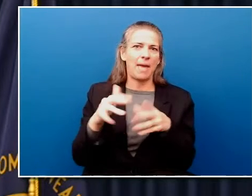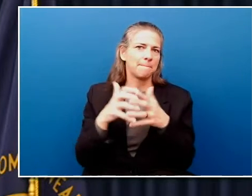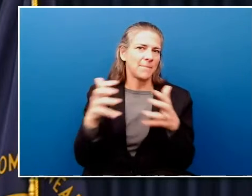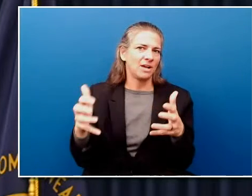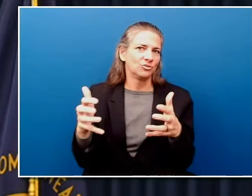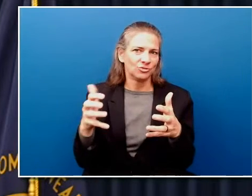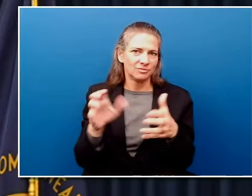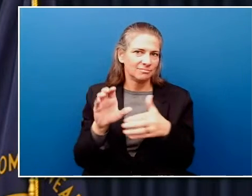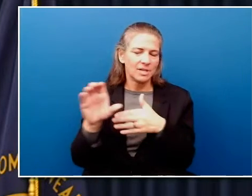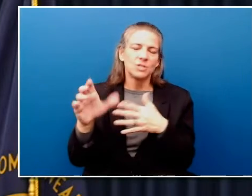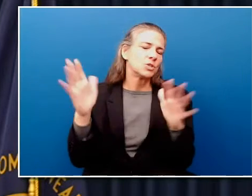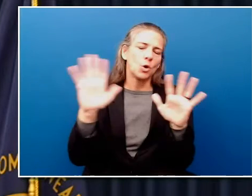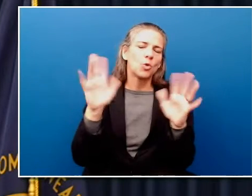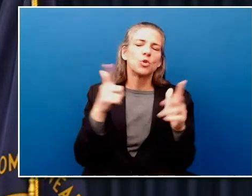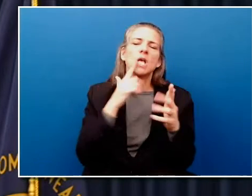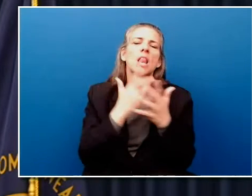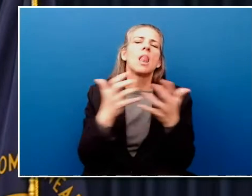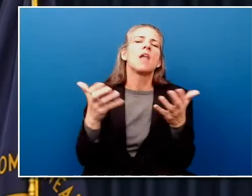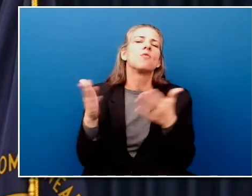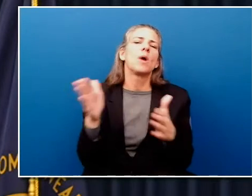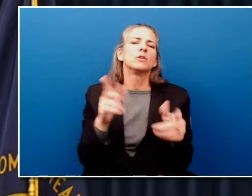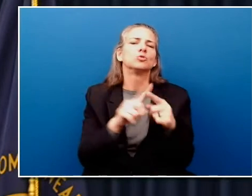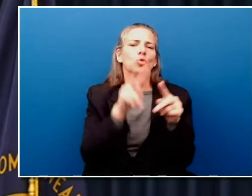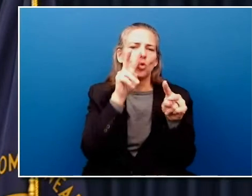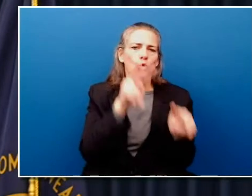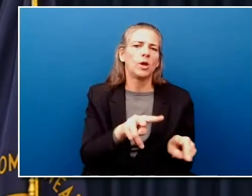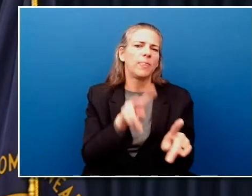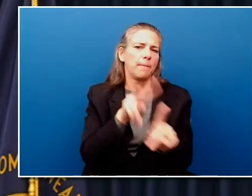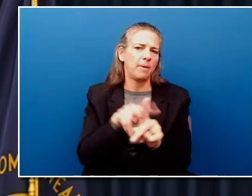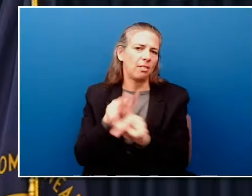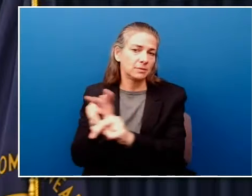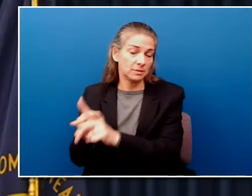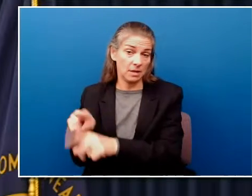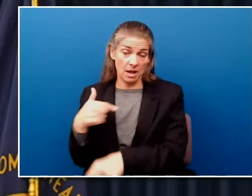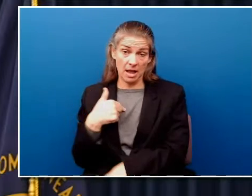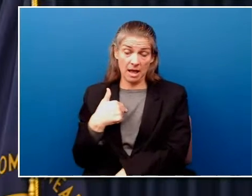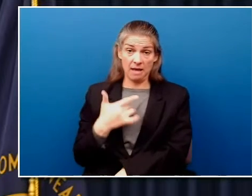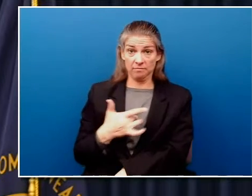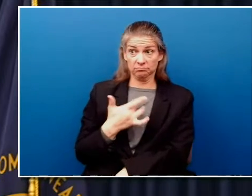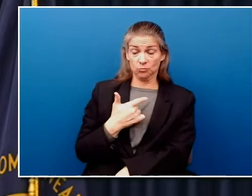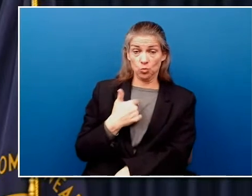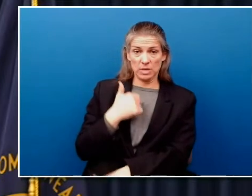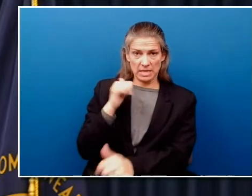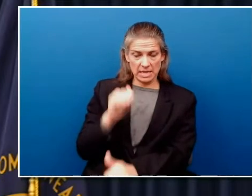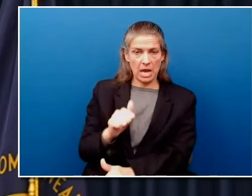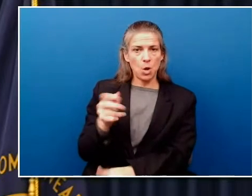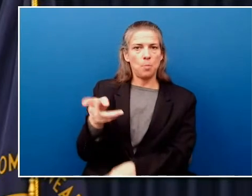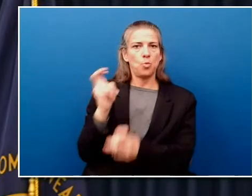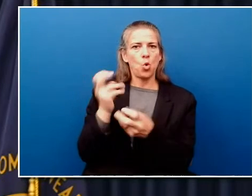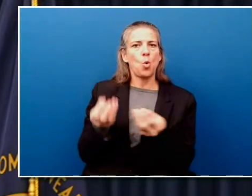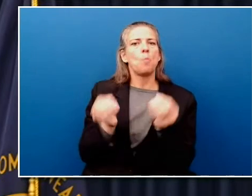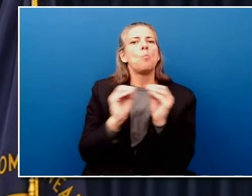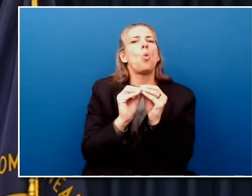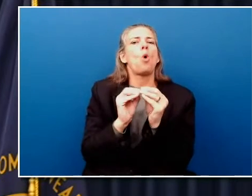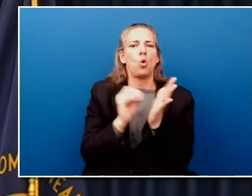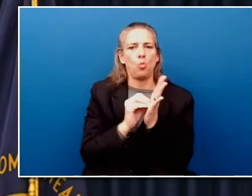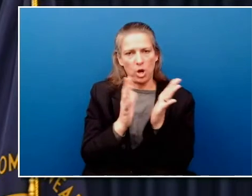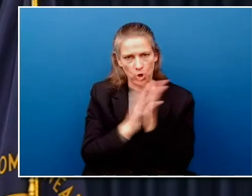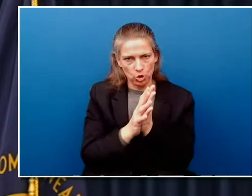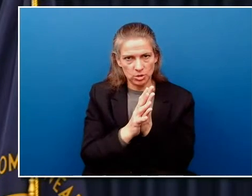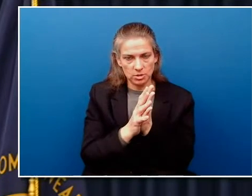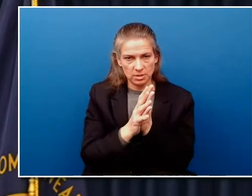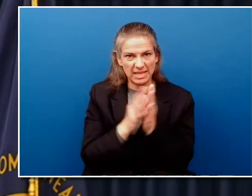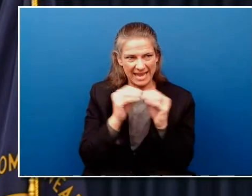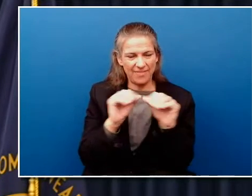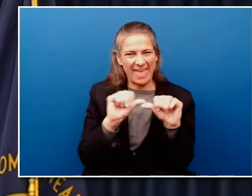again, there are a lot of ways to look at the bills that's going through. I believe that we are going to be able to pull more records, at least in the agencies